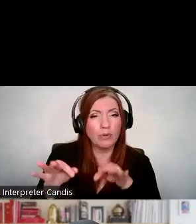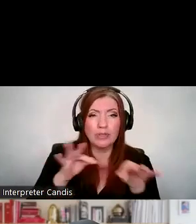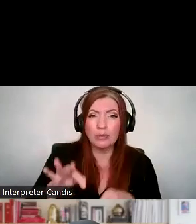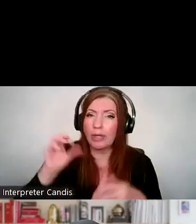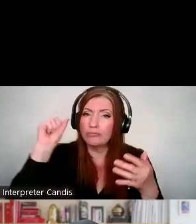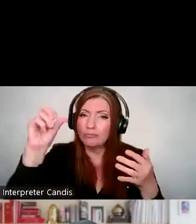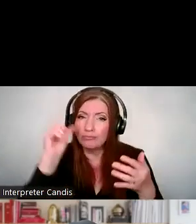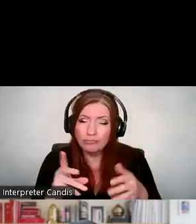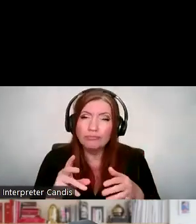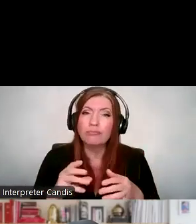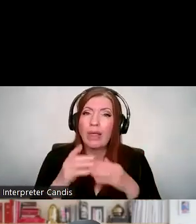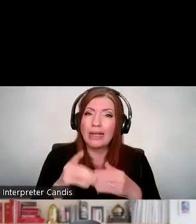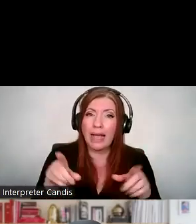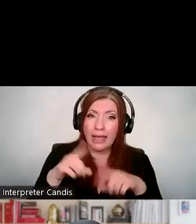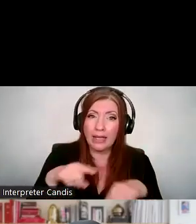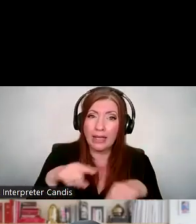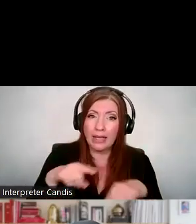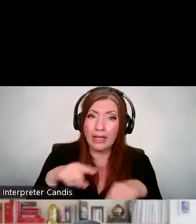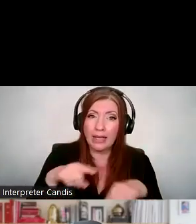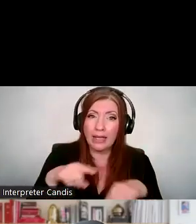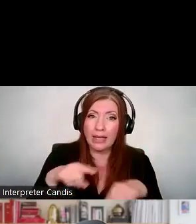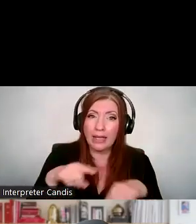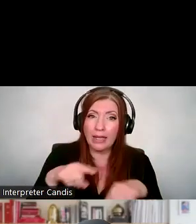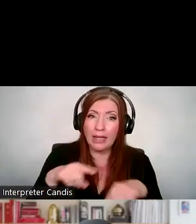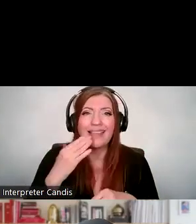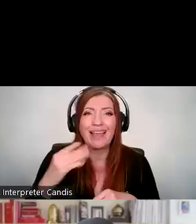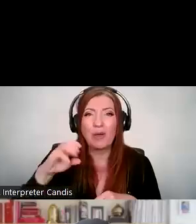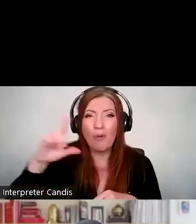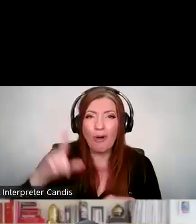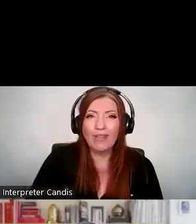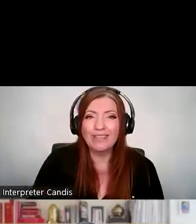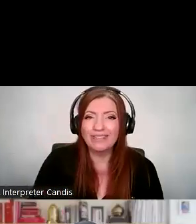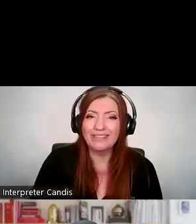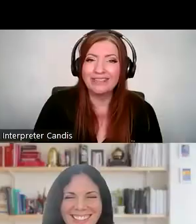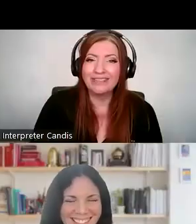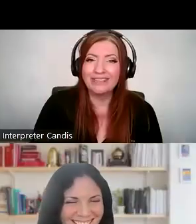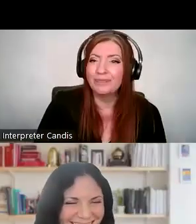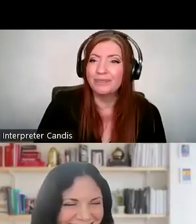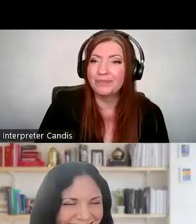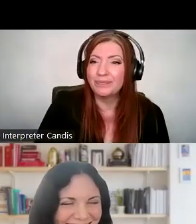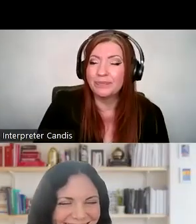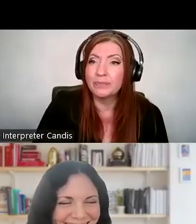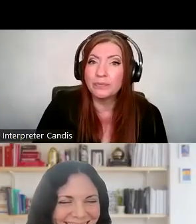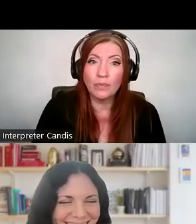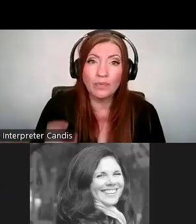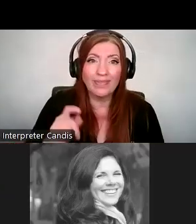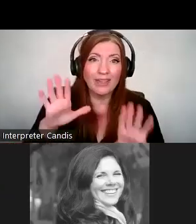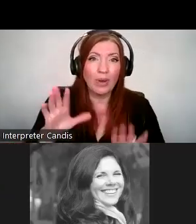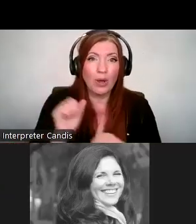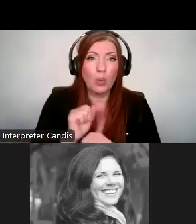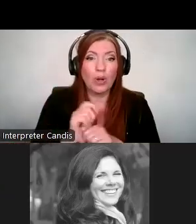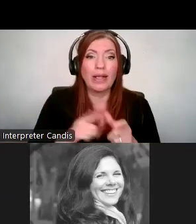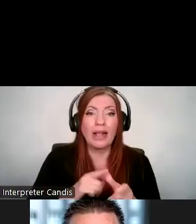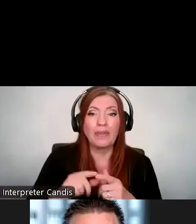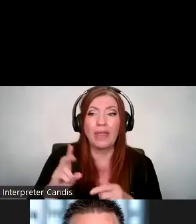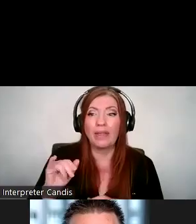meetings. Thank you, Paul. Pass it back to you, Aisha. Thank you. Great work. And then Vic Armstrong,